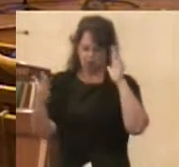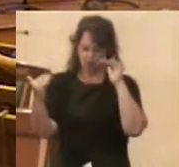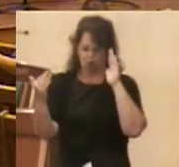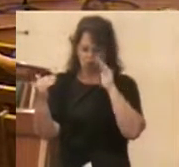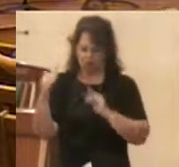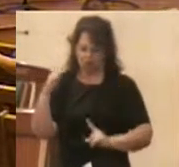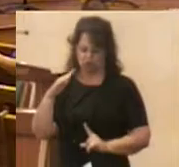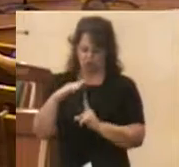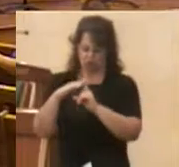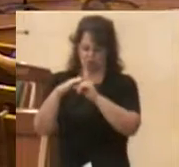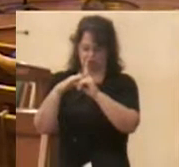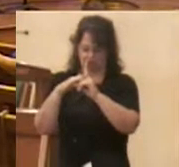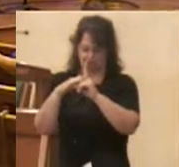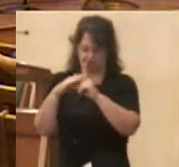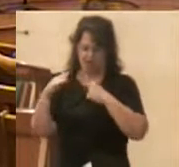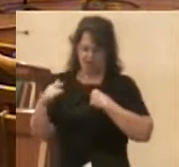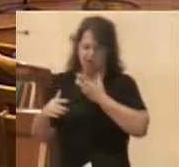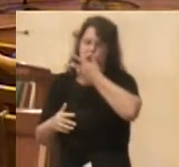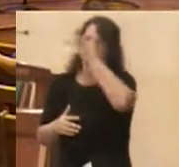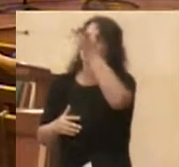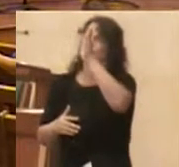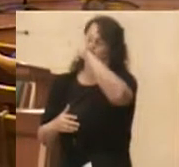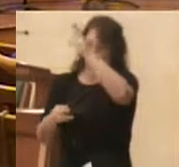Cry out your name,